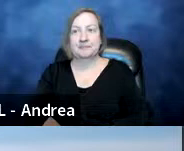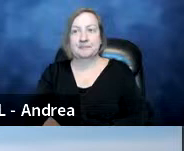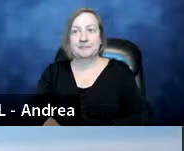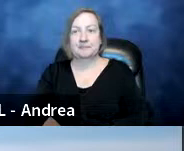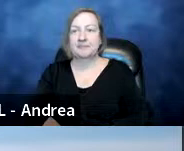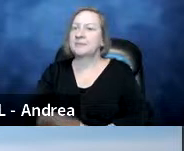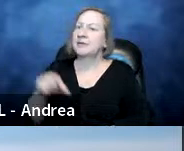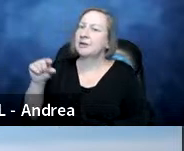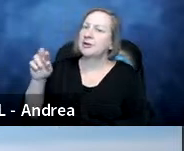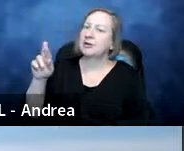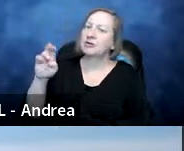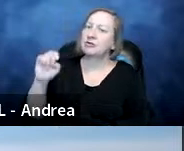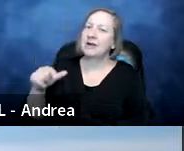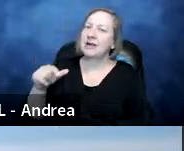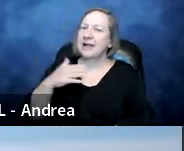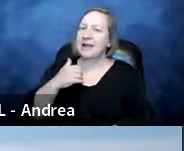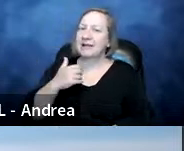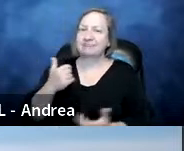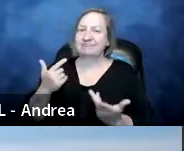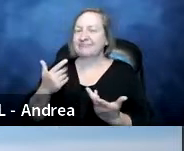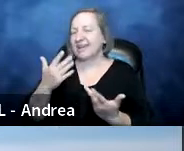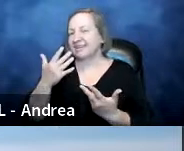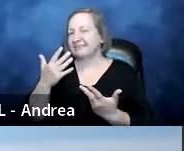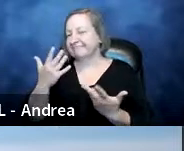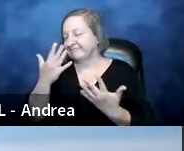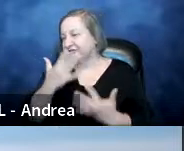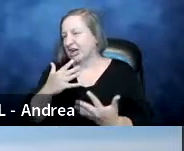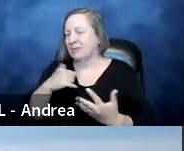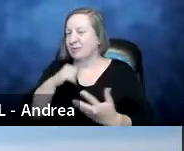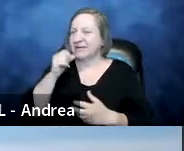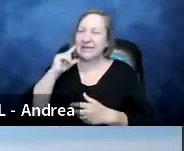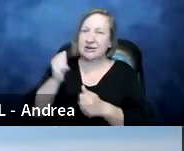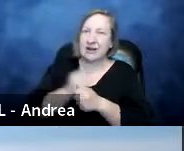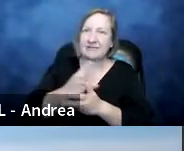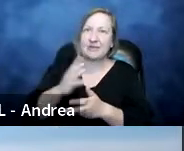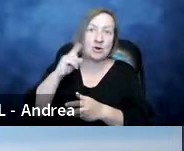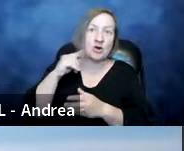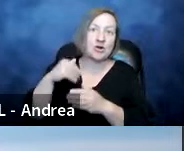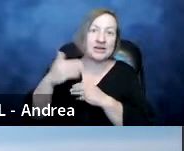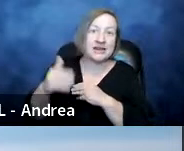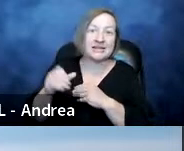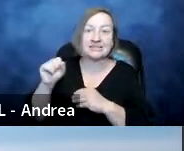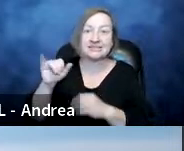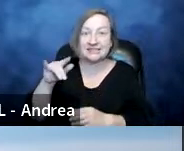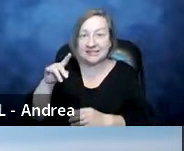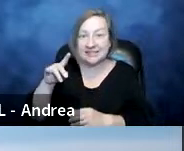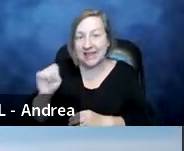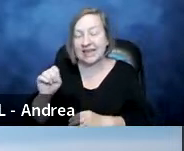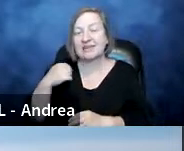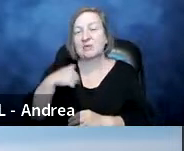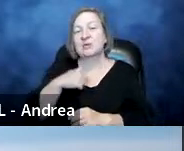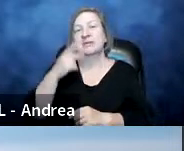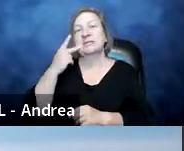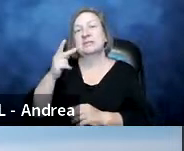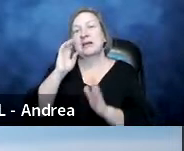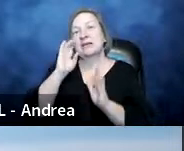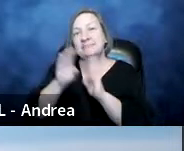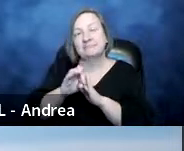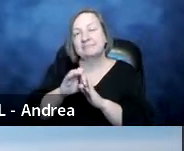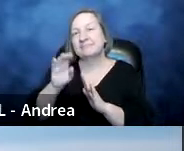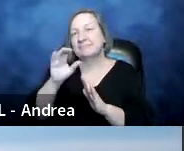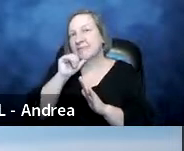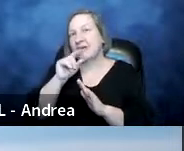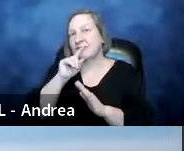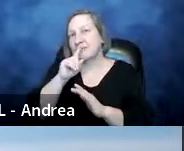Greg, I'm afraid we didn't really hear what you said there. We heard next slide, please. And we saw this image, but we didn't